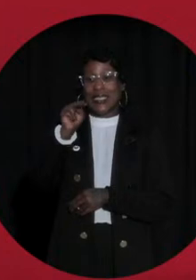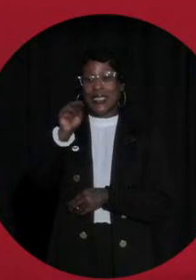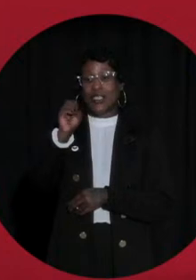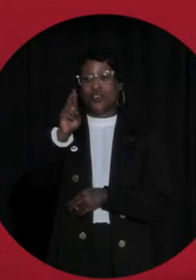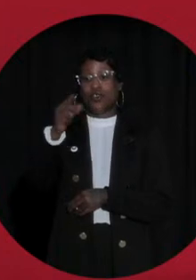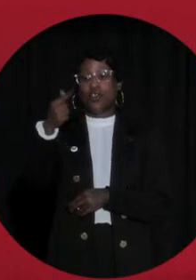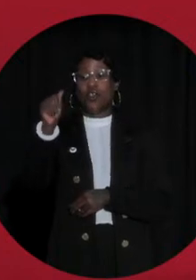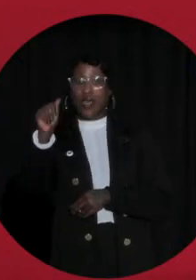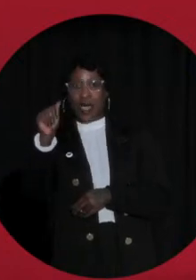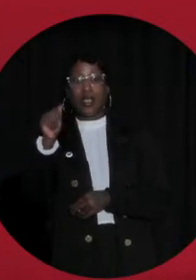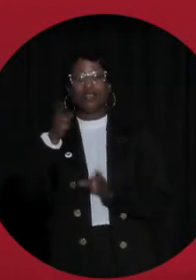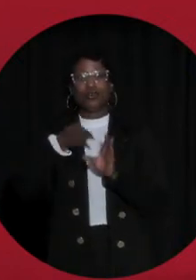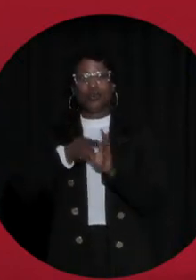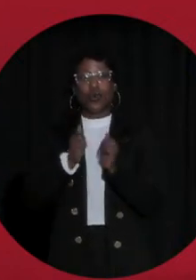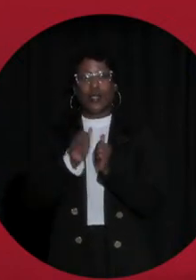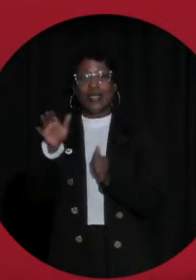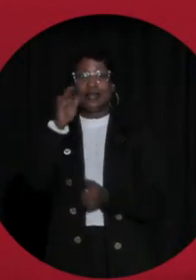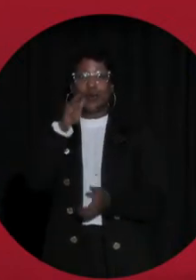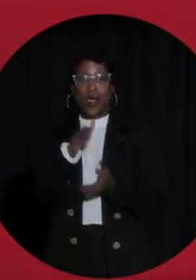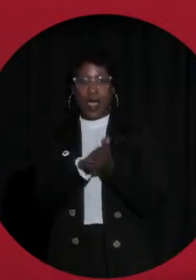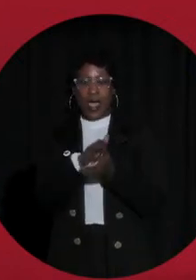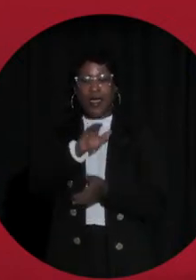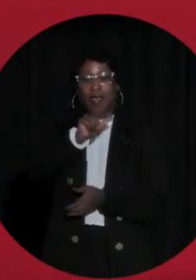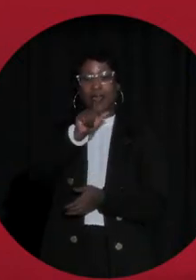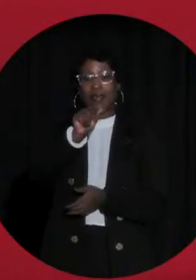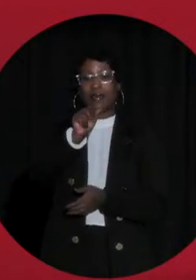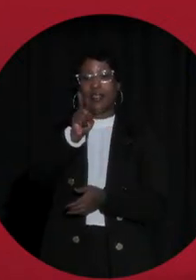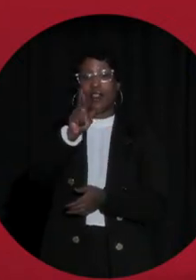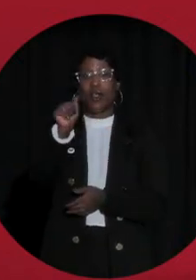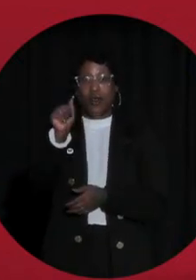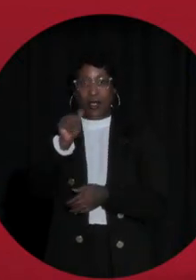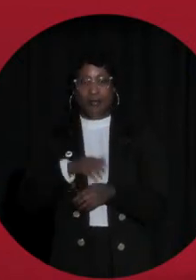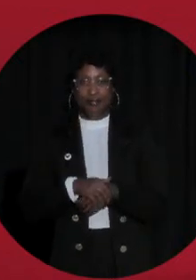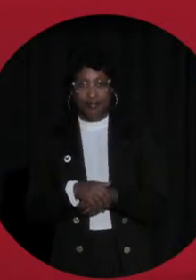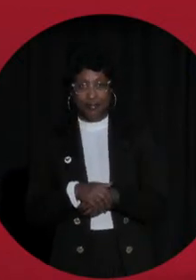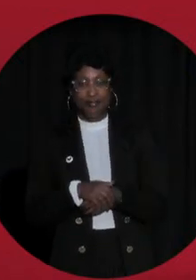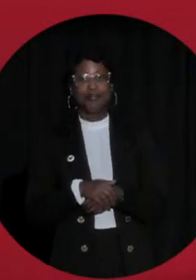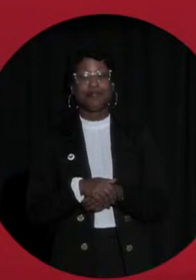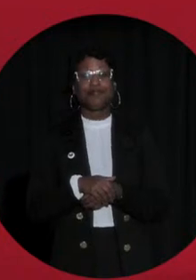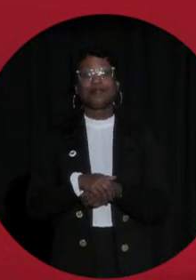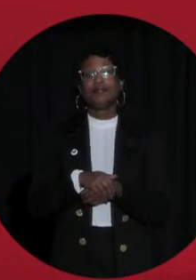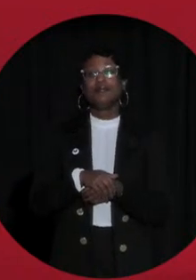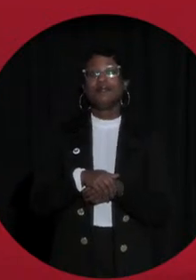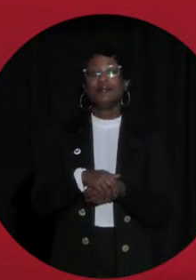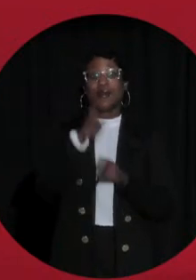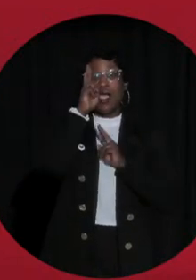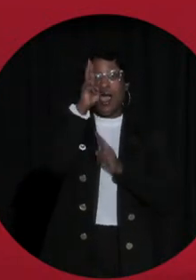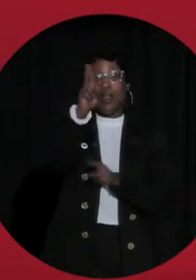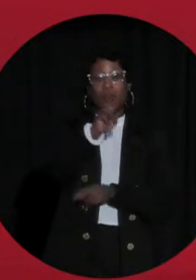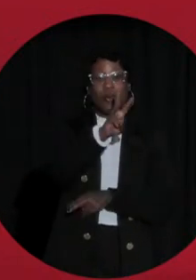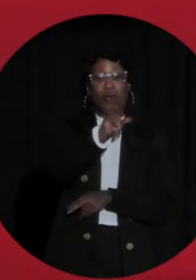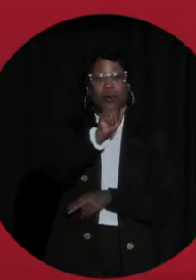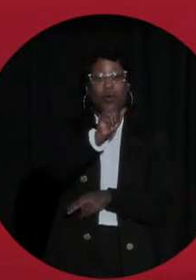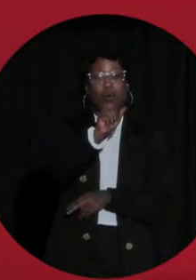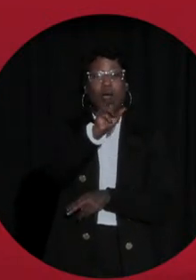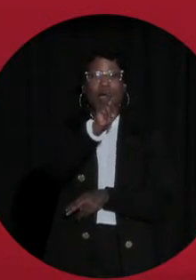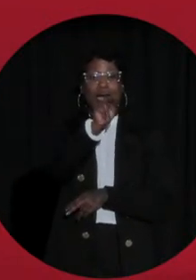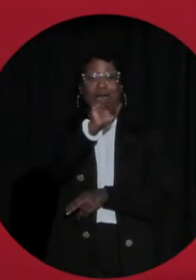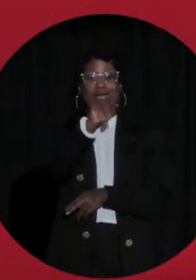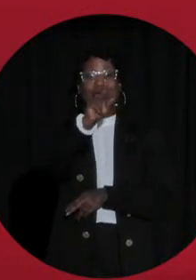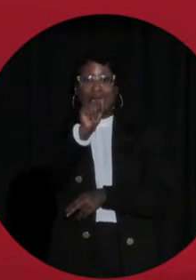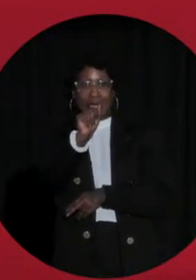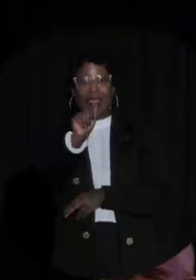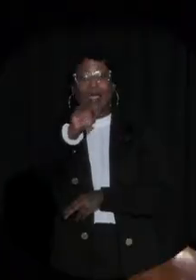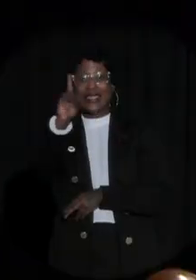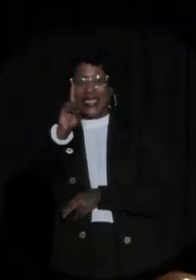by his wife, Lenora Dernoga. Thank you. The Honorable Juanica B. Fisher,